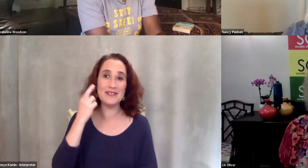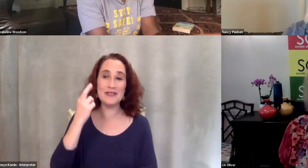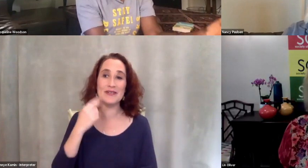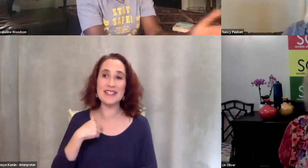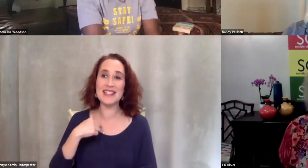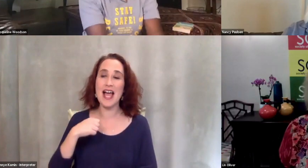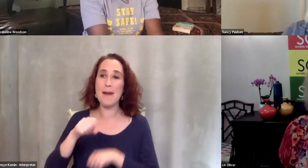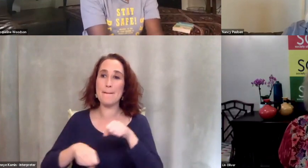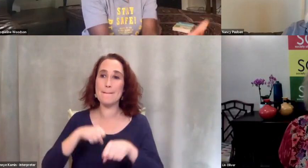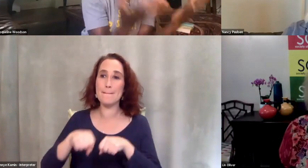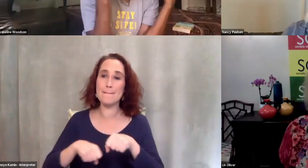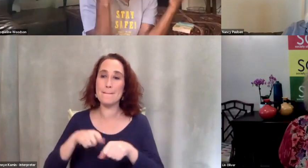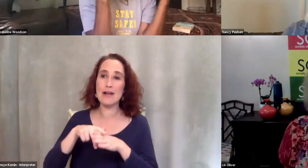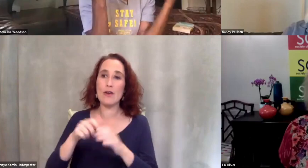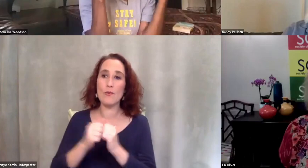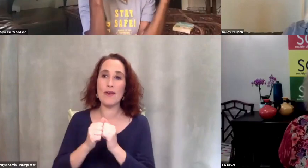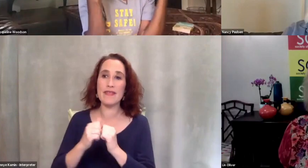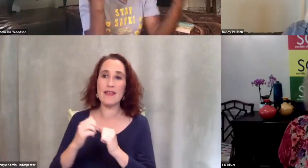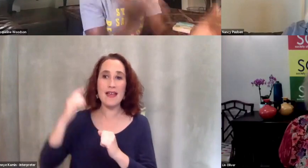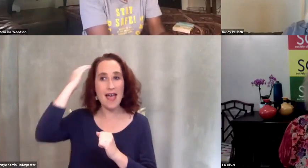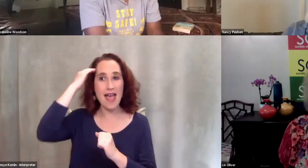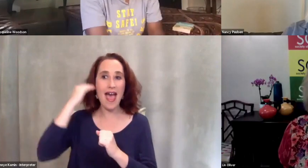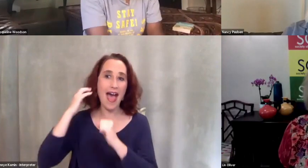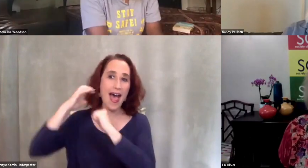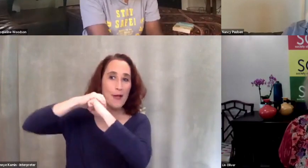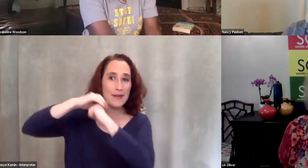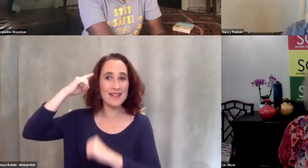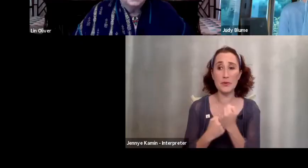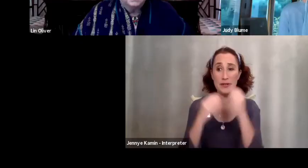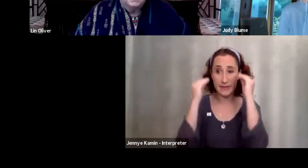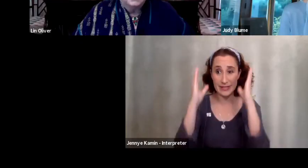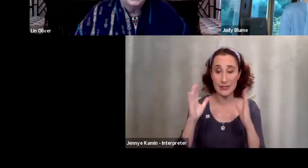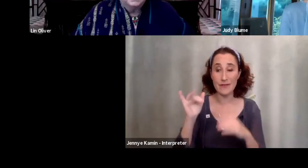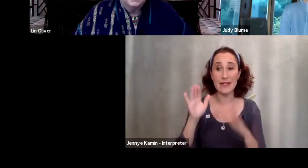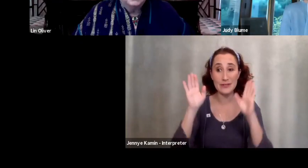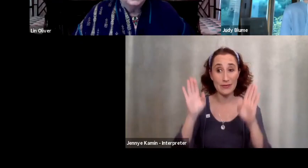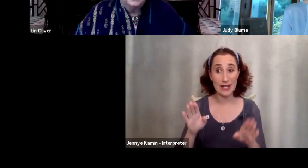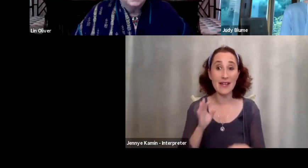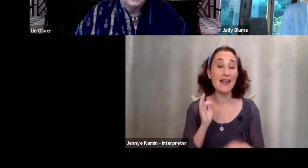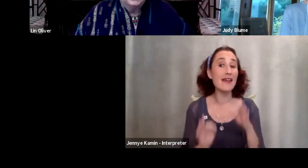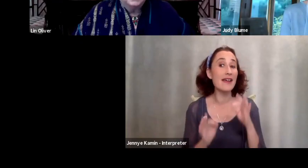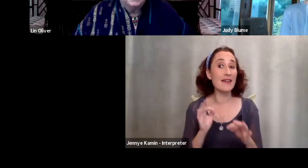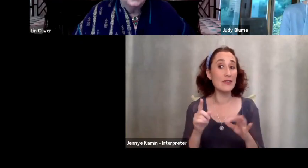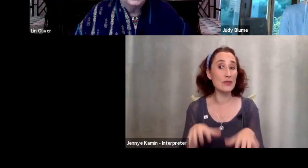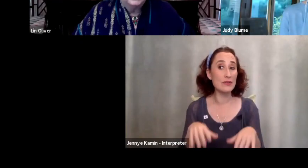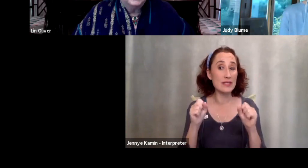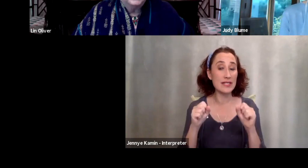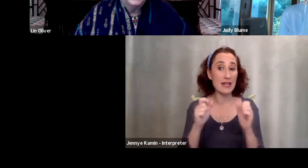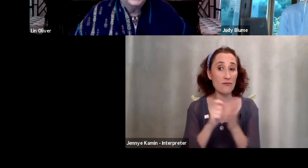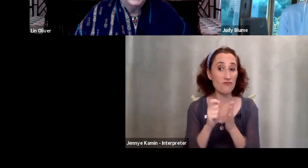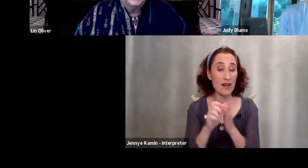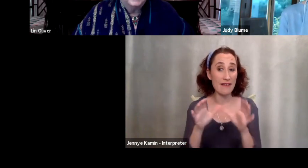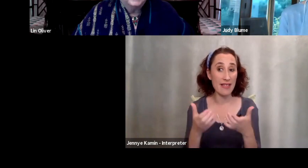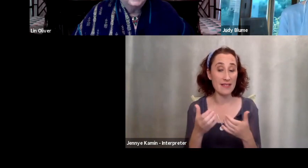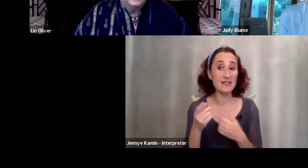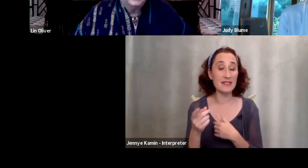bike right it's like I I I love my head I I want it to be okay by the way if you ever take a class in writing and